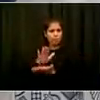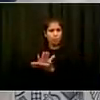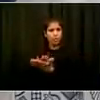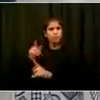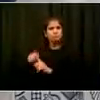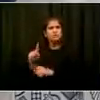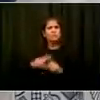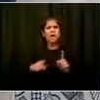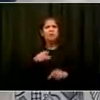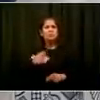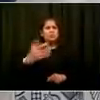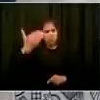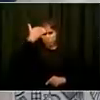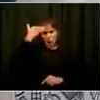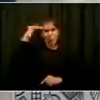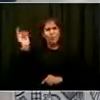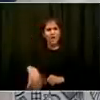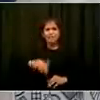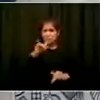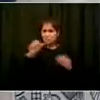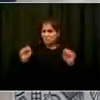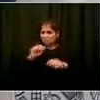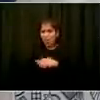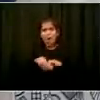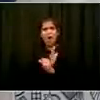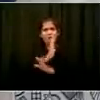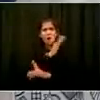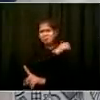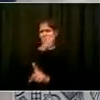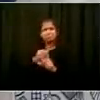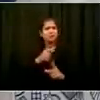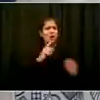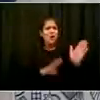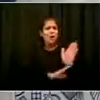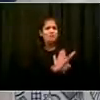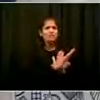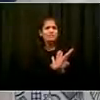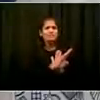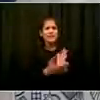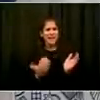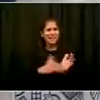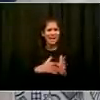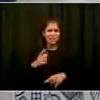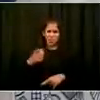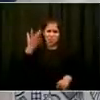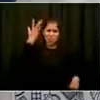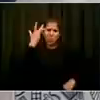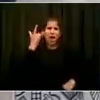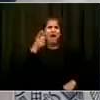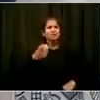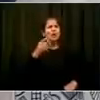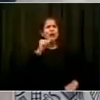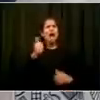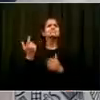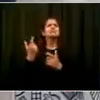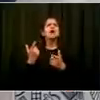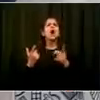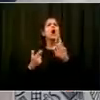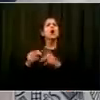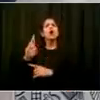to figure out how you were going to come back once you reach that number? Marcia, it's just there have been a lot of